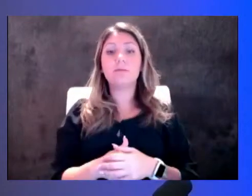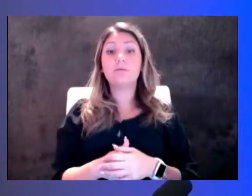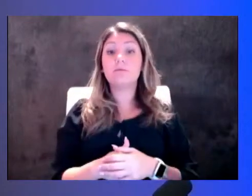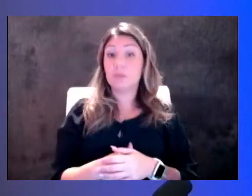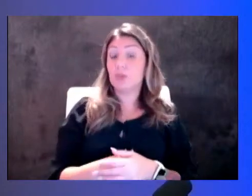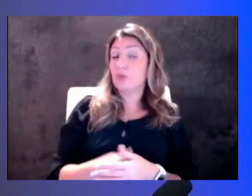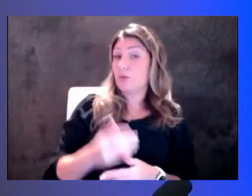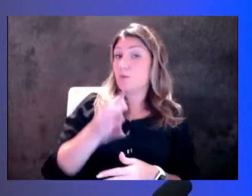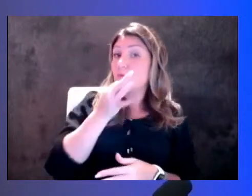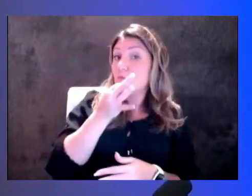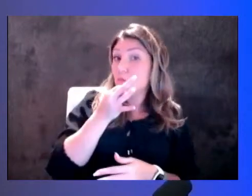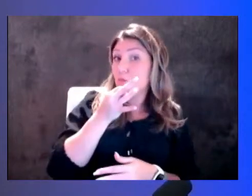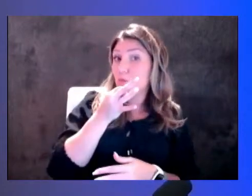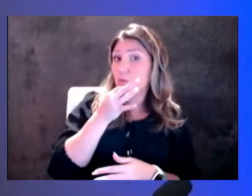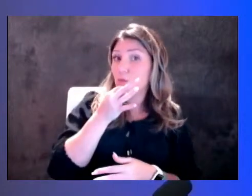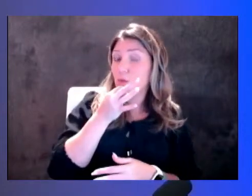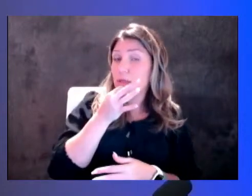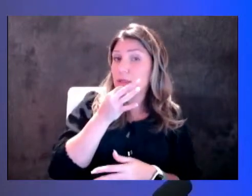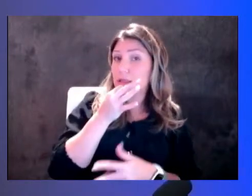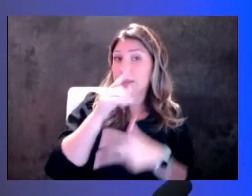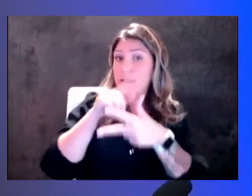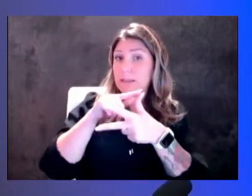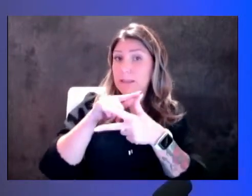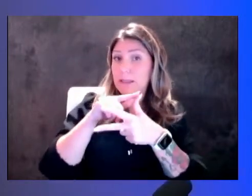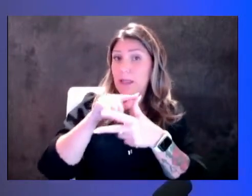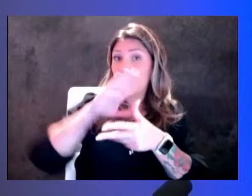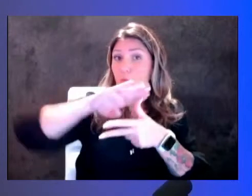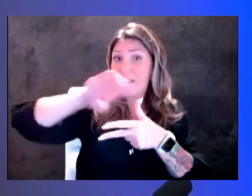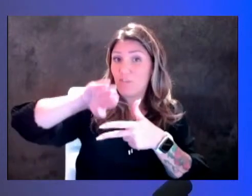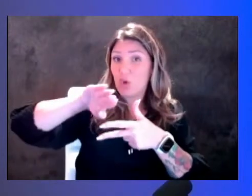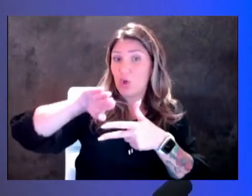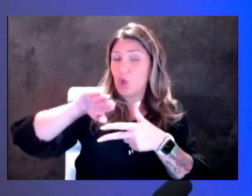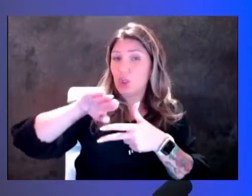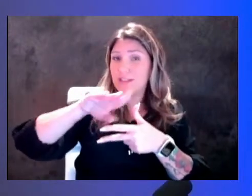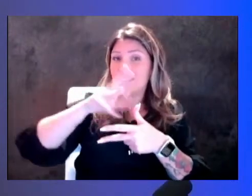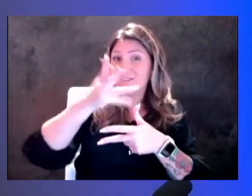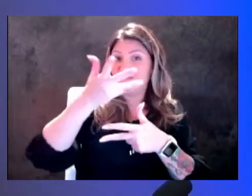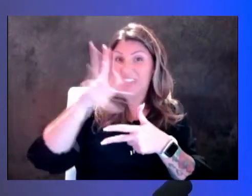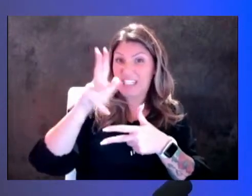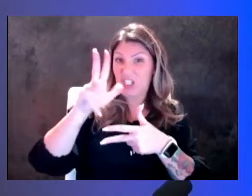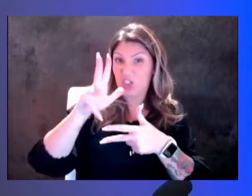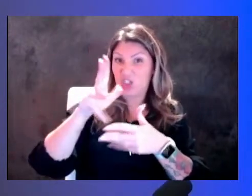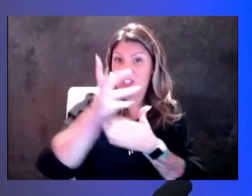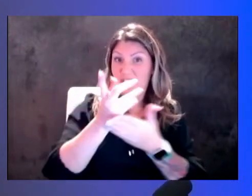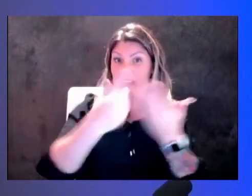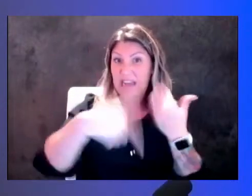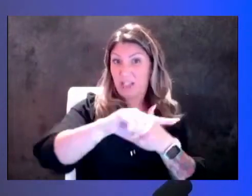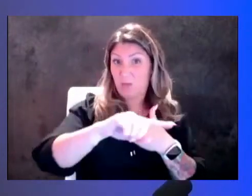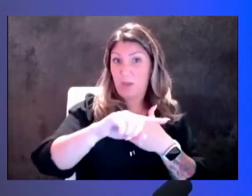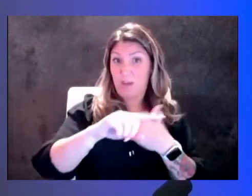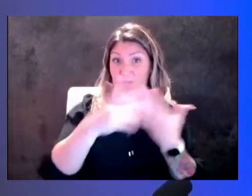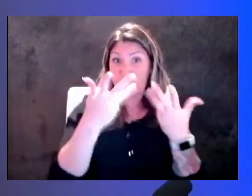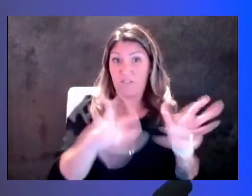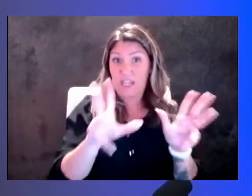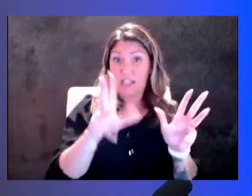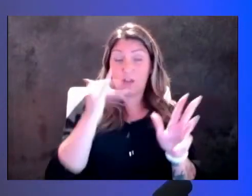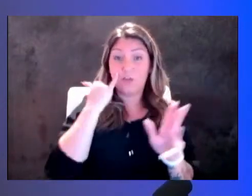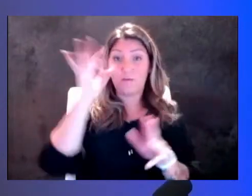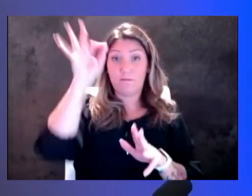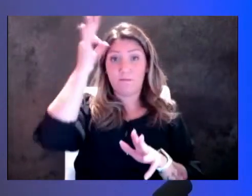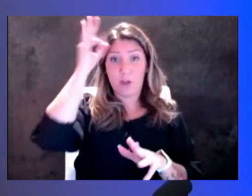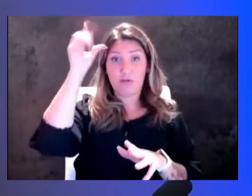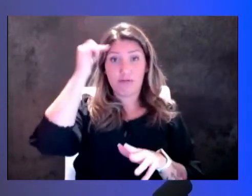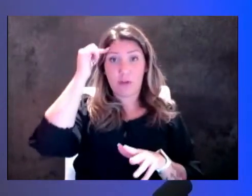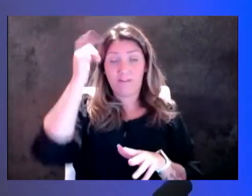here soon, the federal waivers are ending. In fact, they're ending next week, and if the federal government doesn't change those things, the law